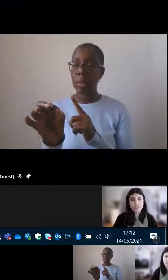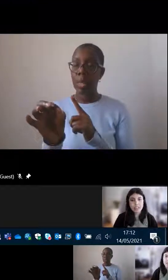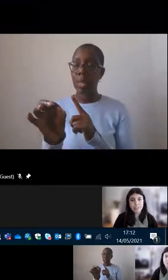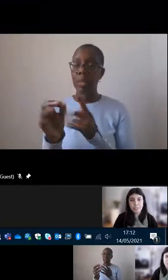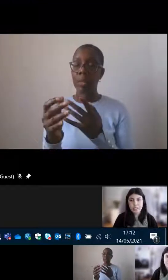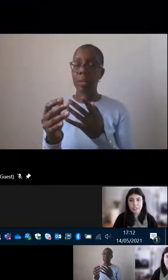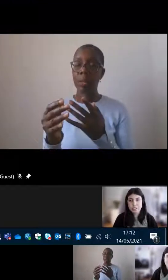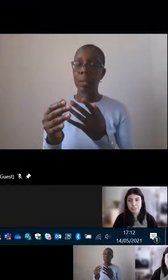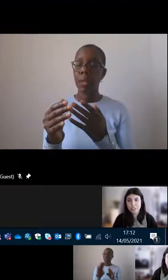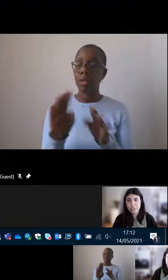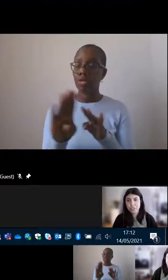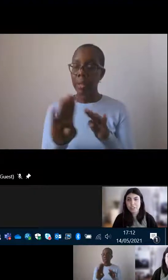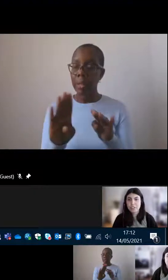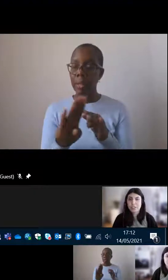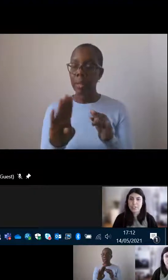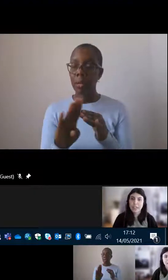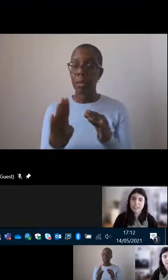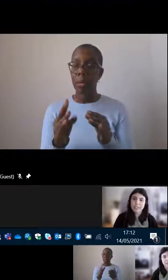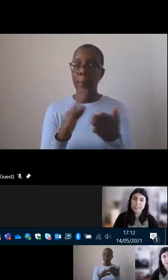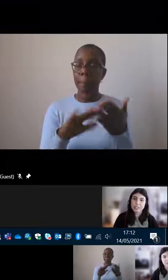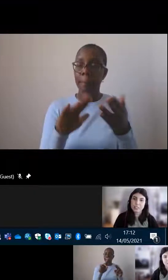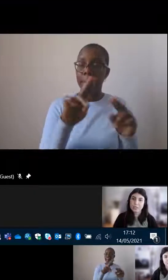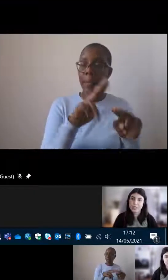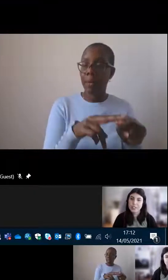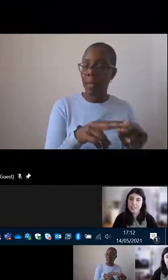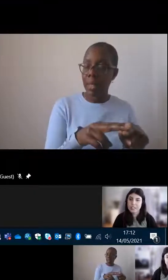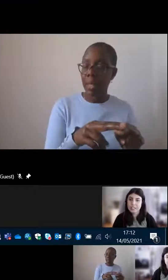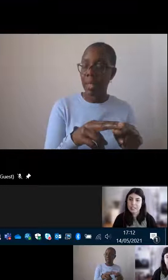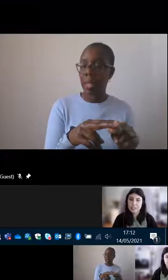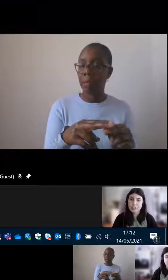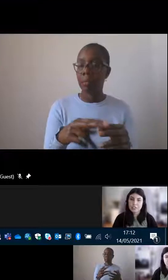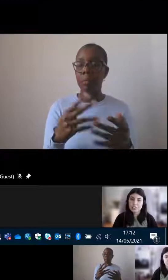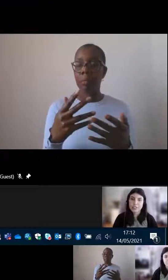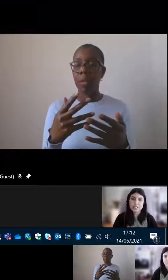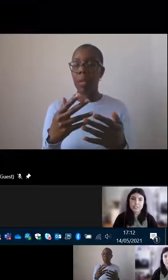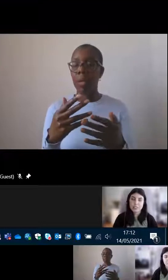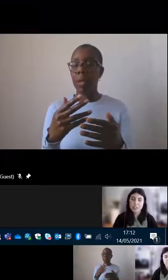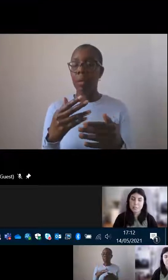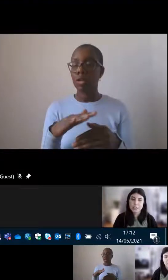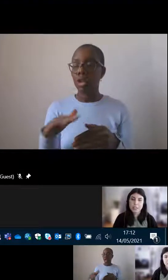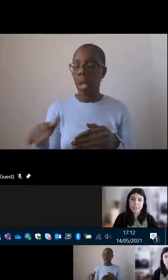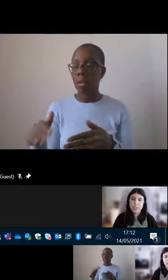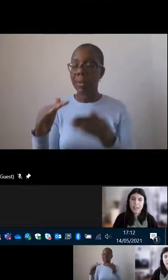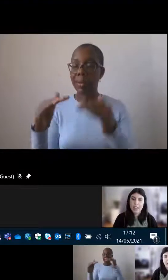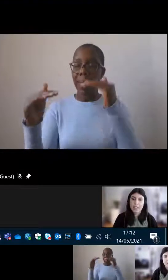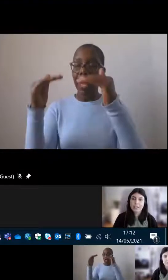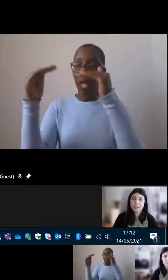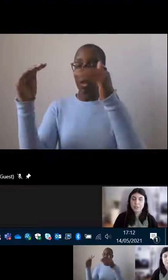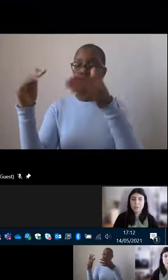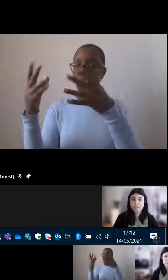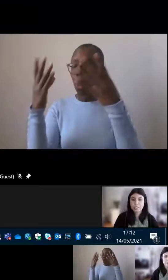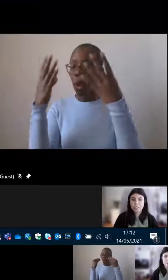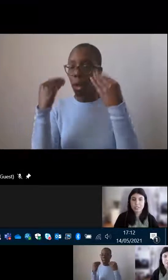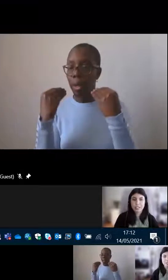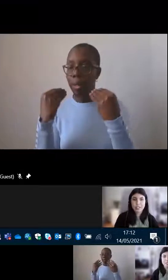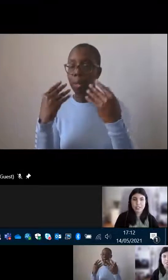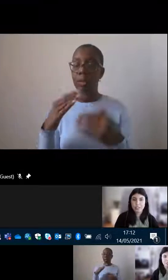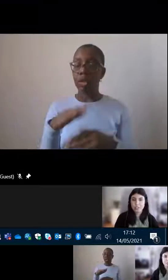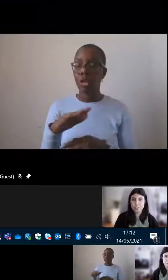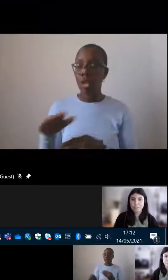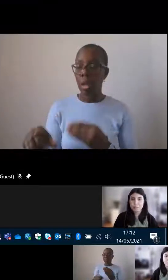parenting, early education, child and adult learning, child development, and